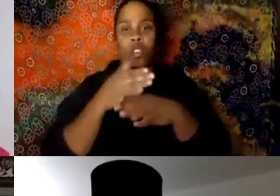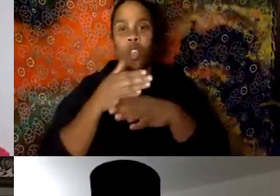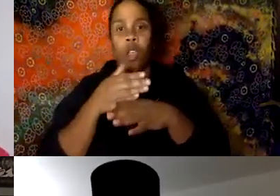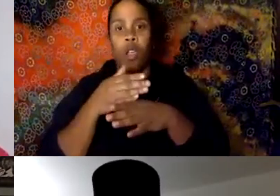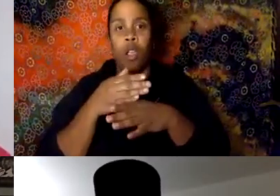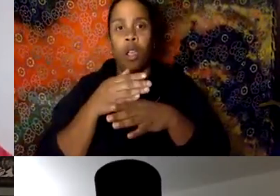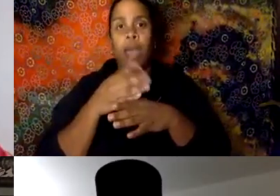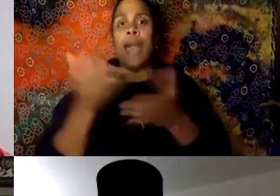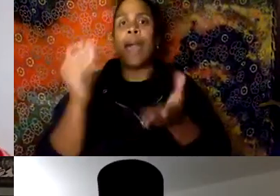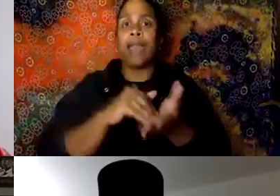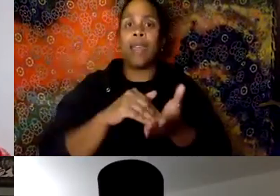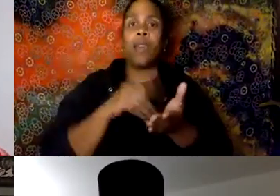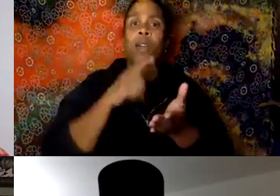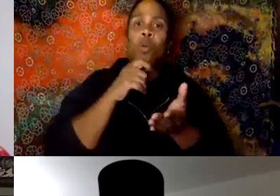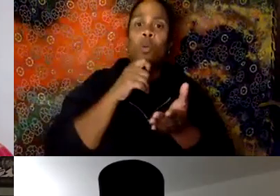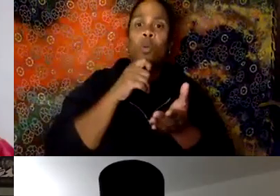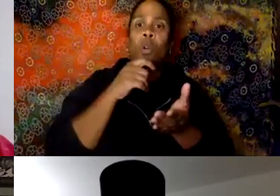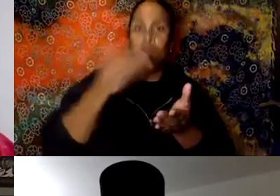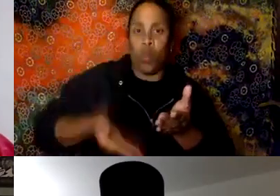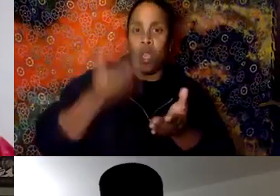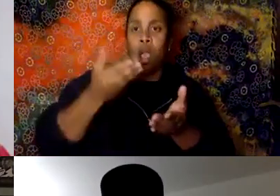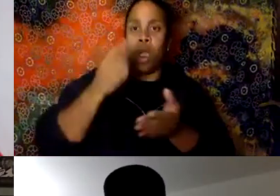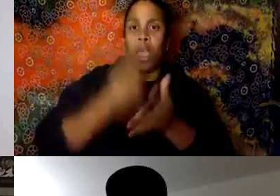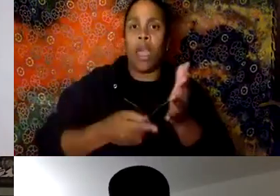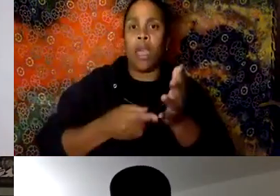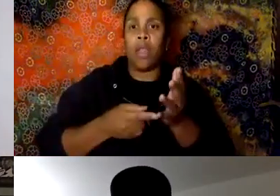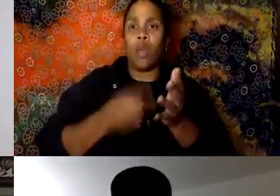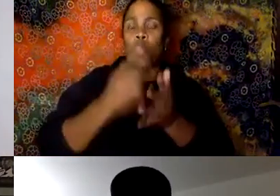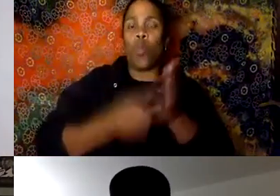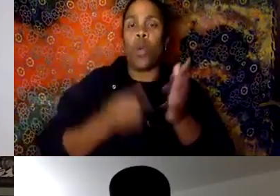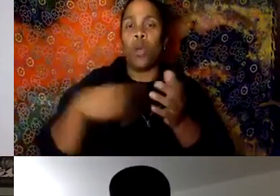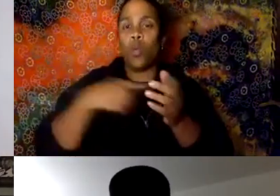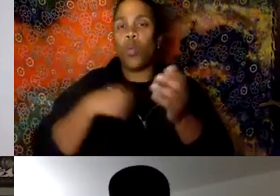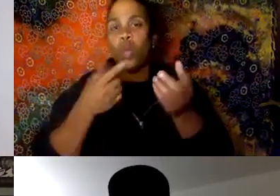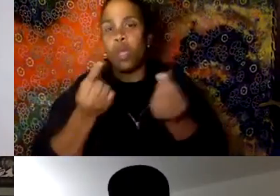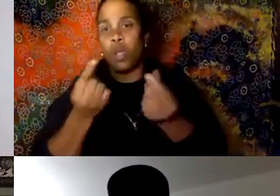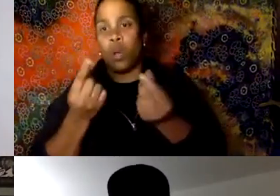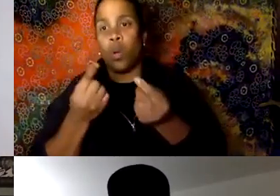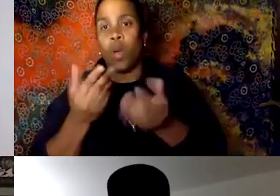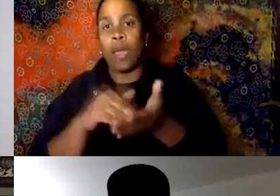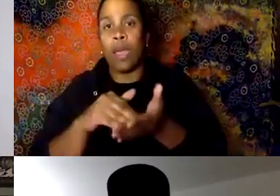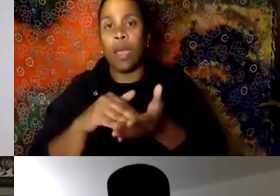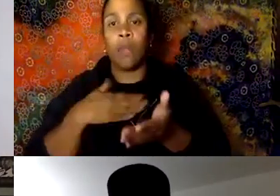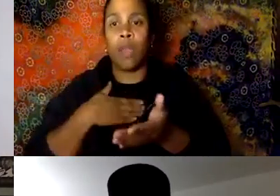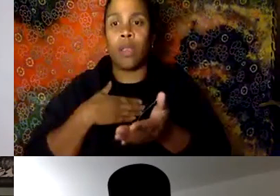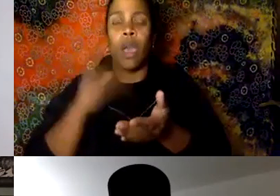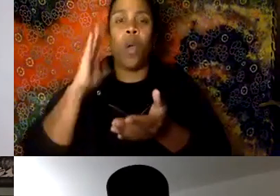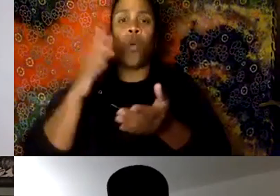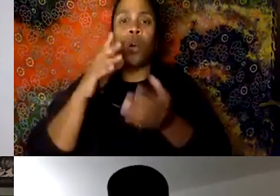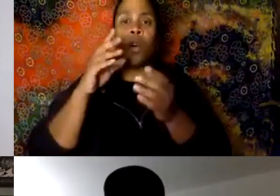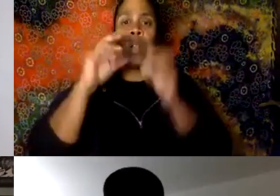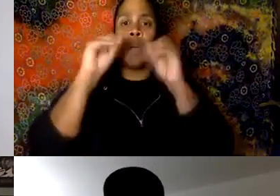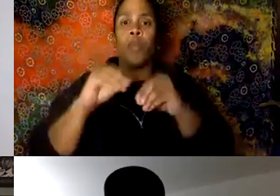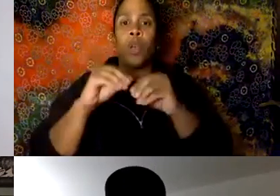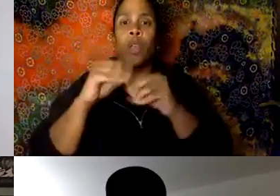do in our contact info again, just before we close tonight. I'm going to put the information again in the chat about the